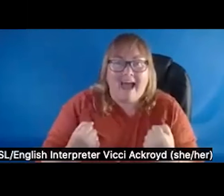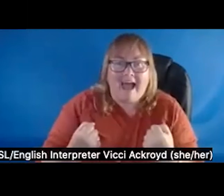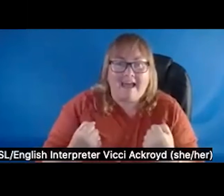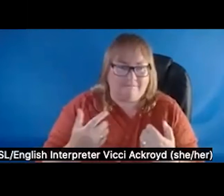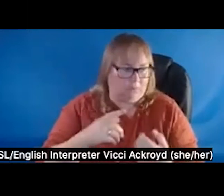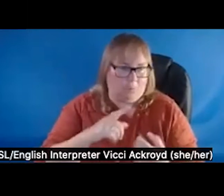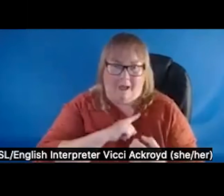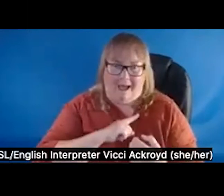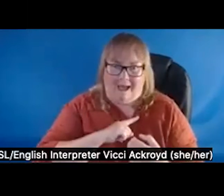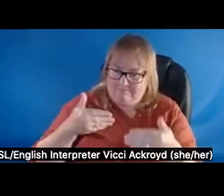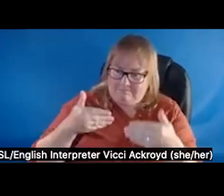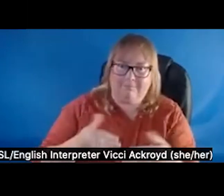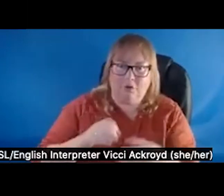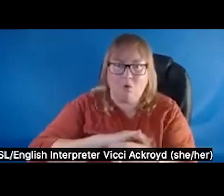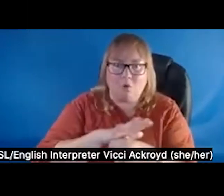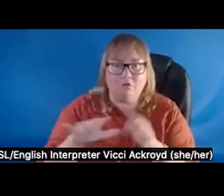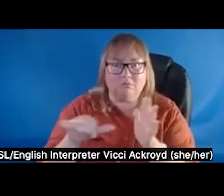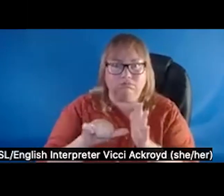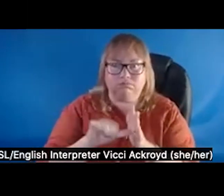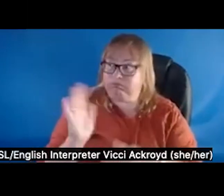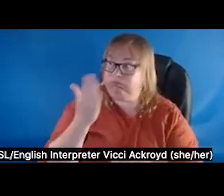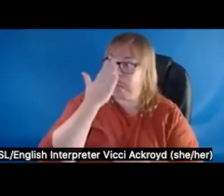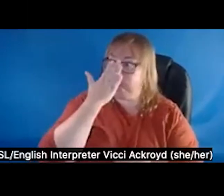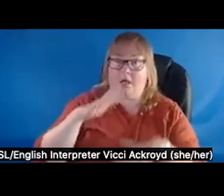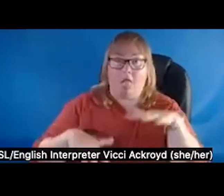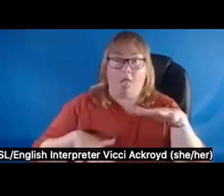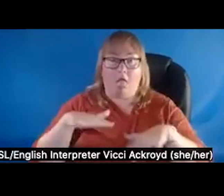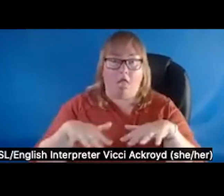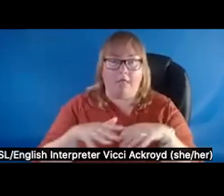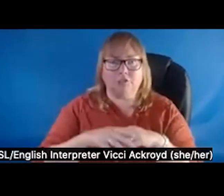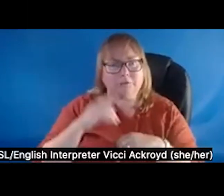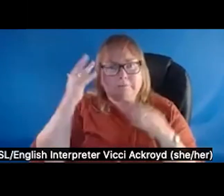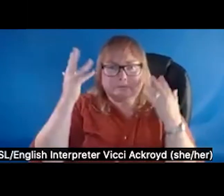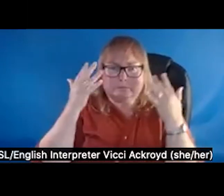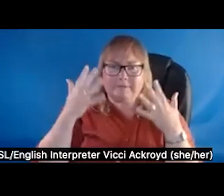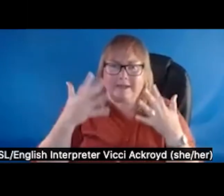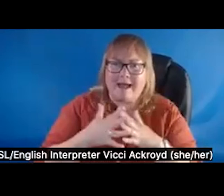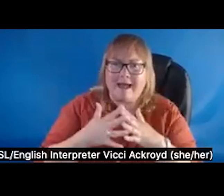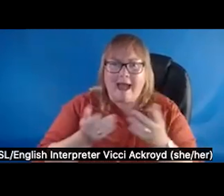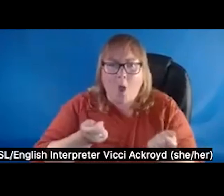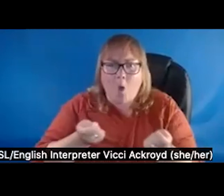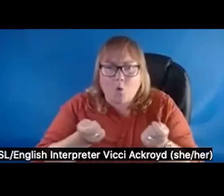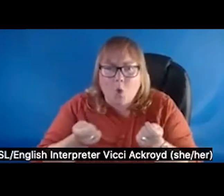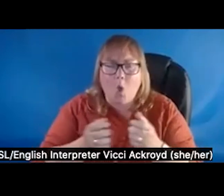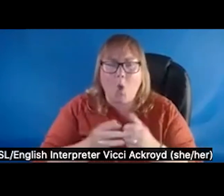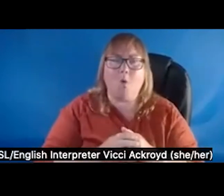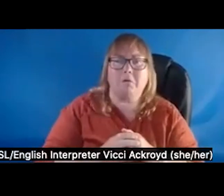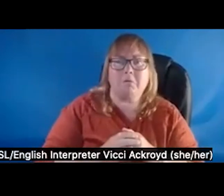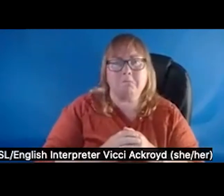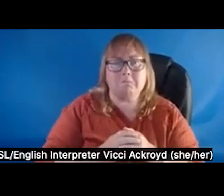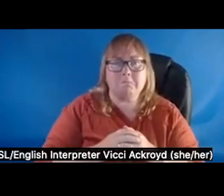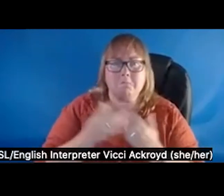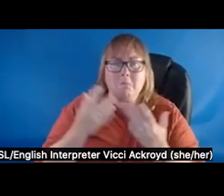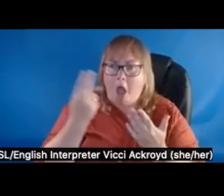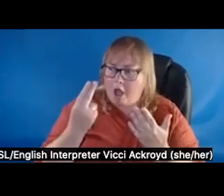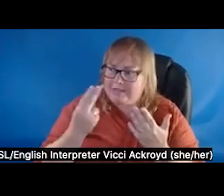time. And basically, we had all these different questions of how we were going to cope, and what artists are